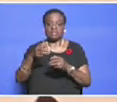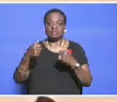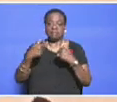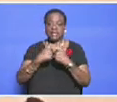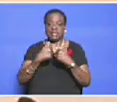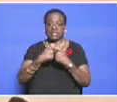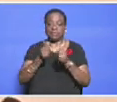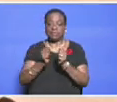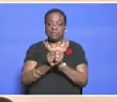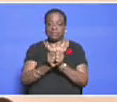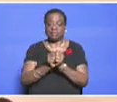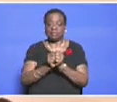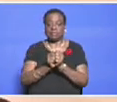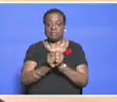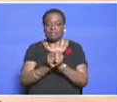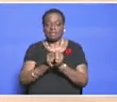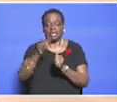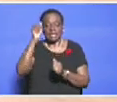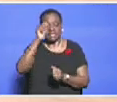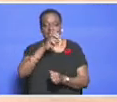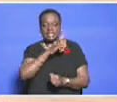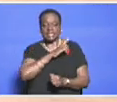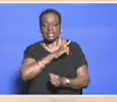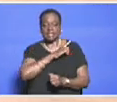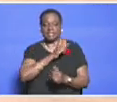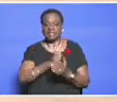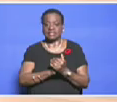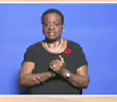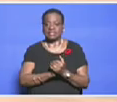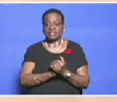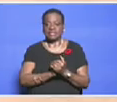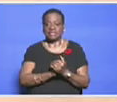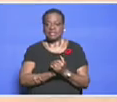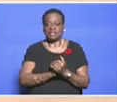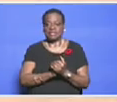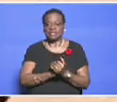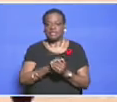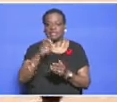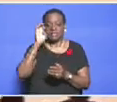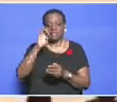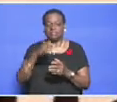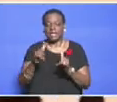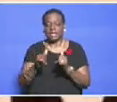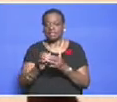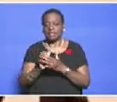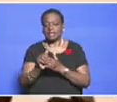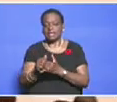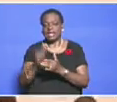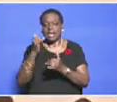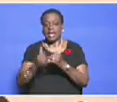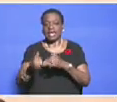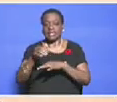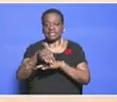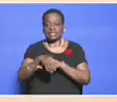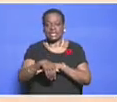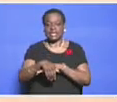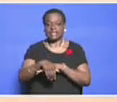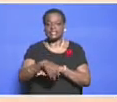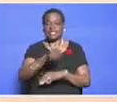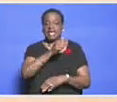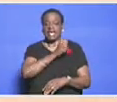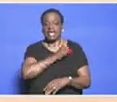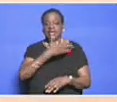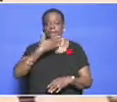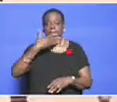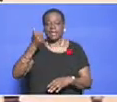best big man in the league, Anthony Davis, who Ayton has been on record as saying is his favorite player in the league. Over last night, Davis getting the better of the two,